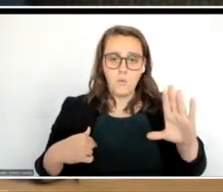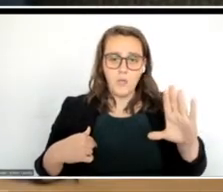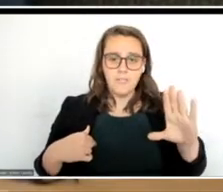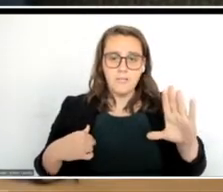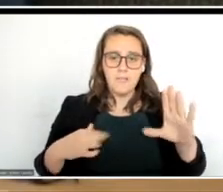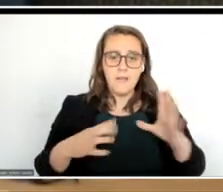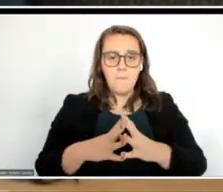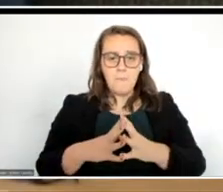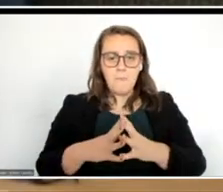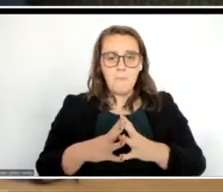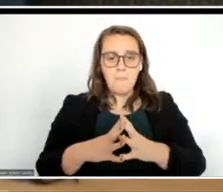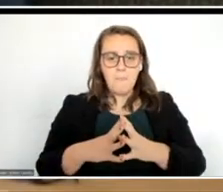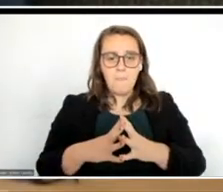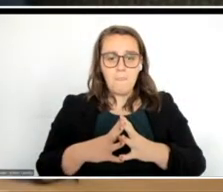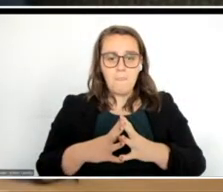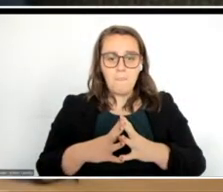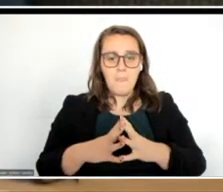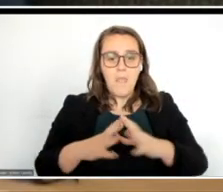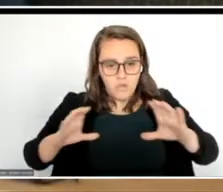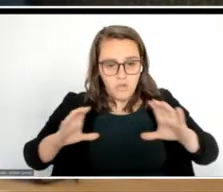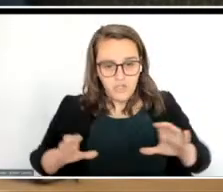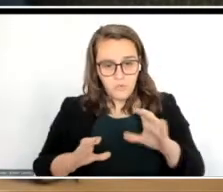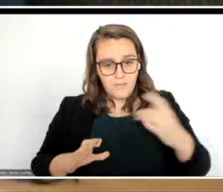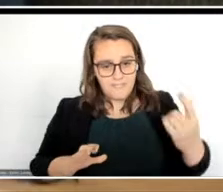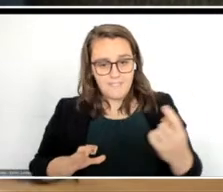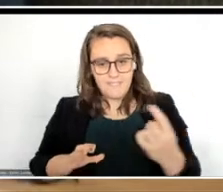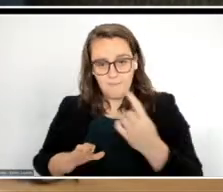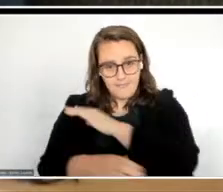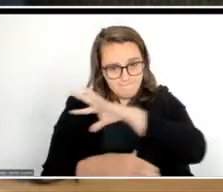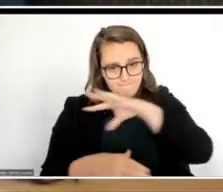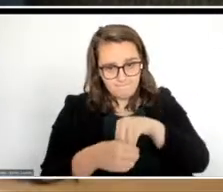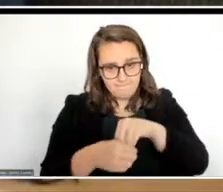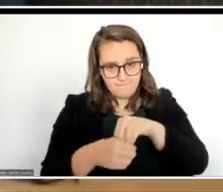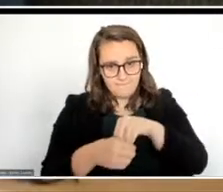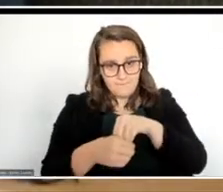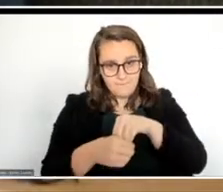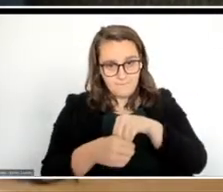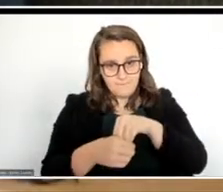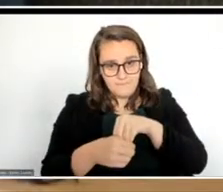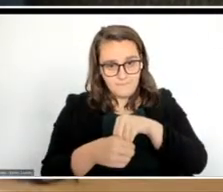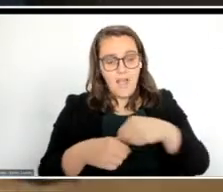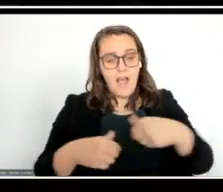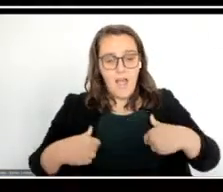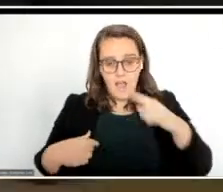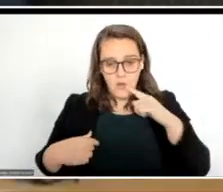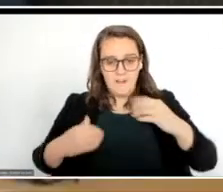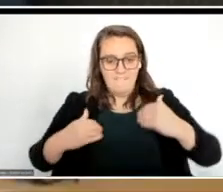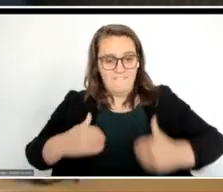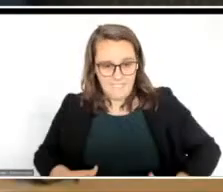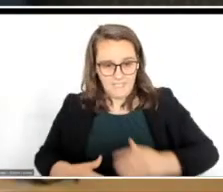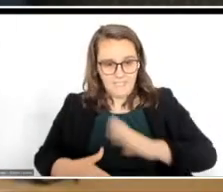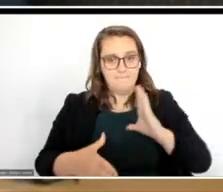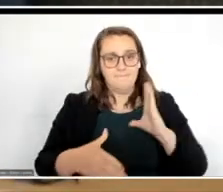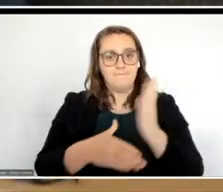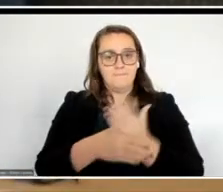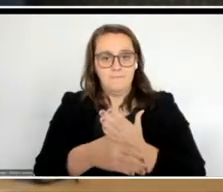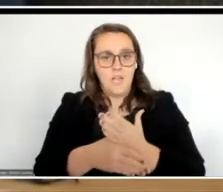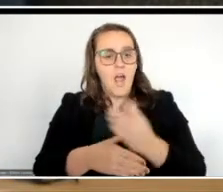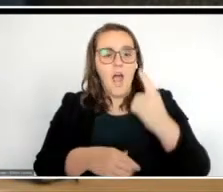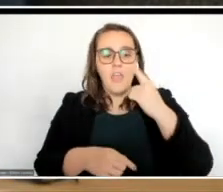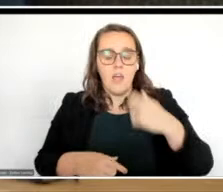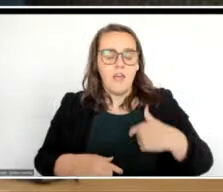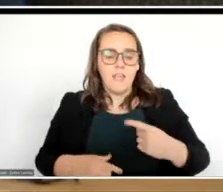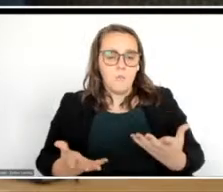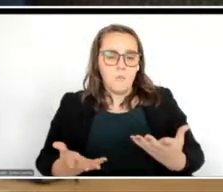I would do something physical. Because I thought what that was then was a tremendous disservice to nation. And by the way, that